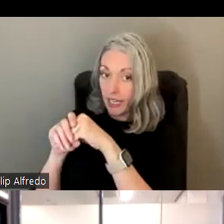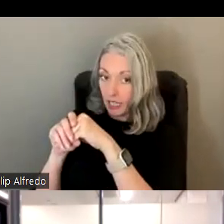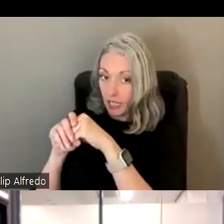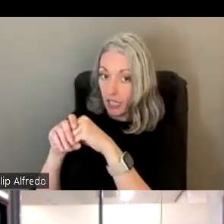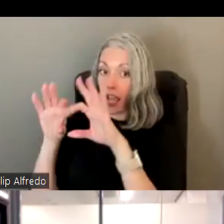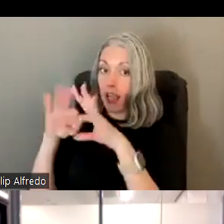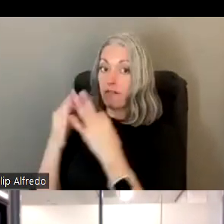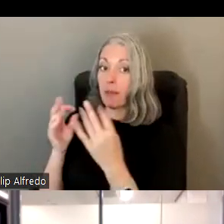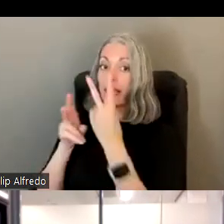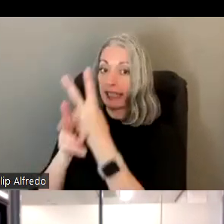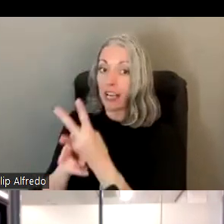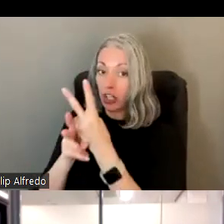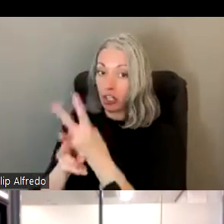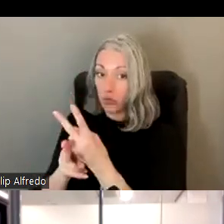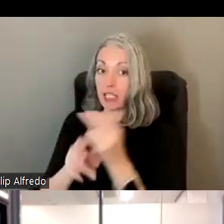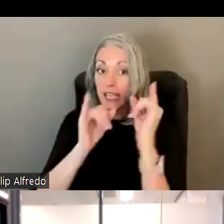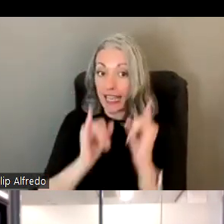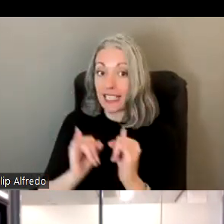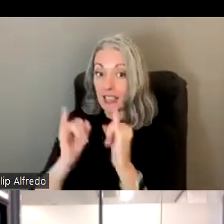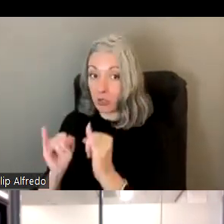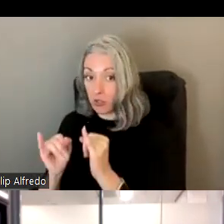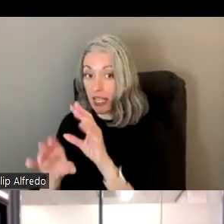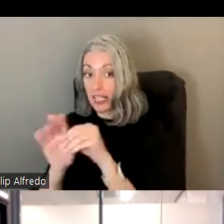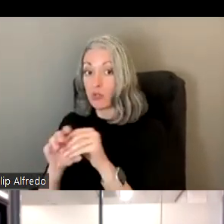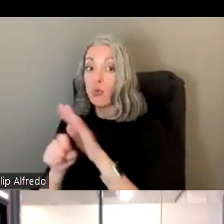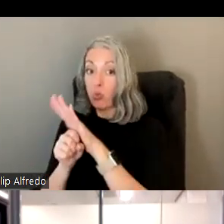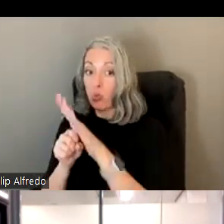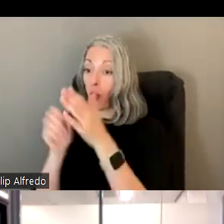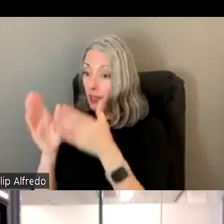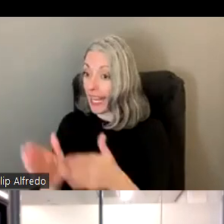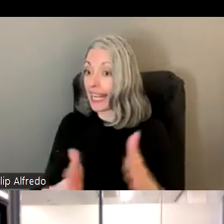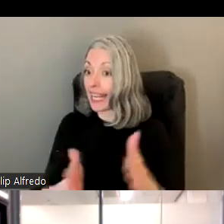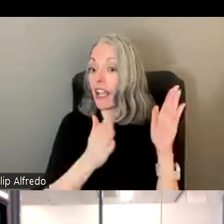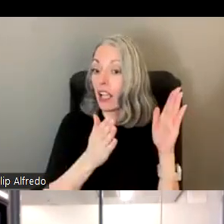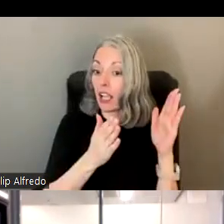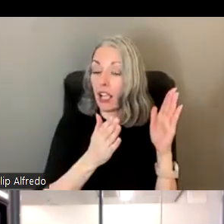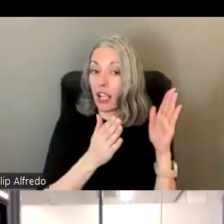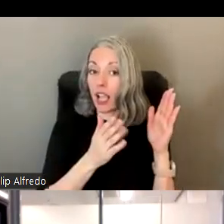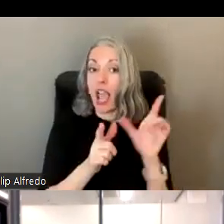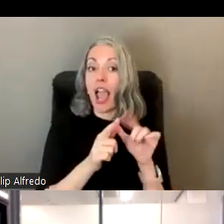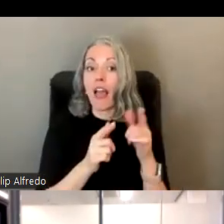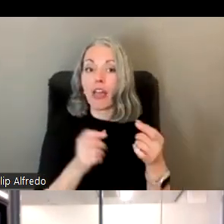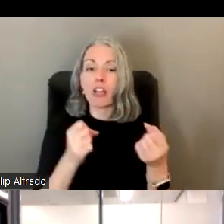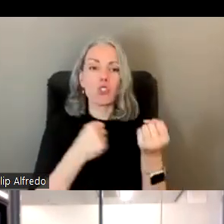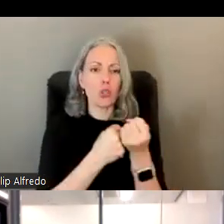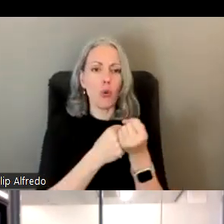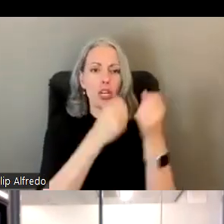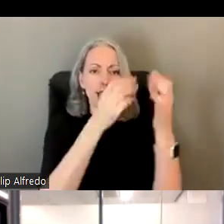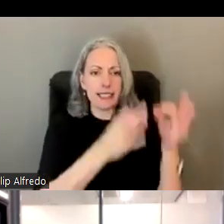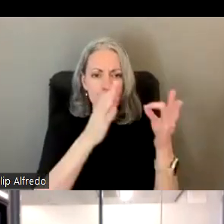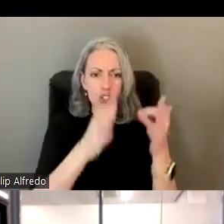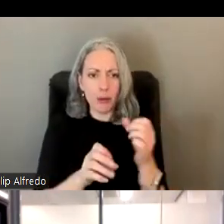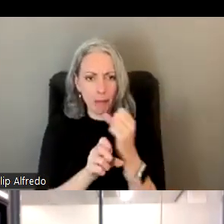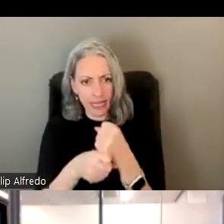family caregivers and individuals into local planning. And then we're talking about supported